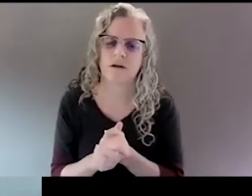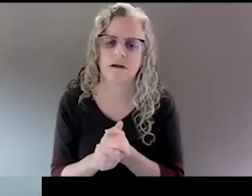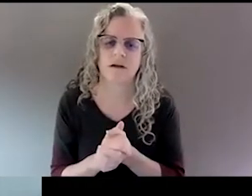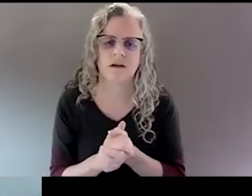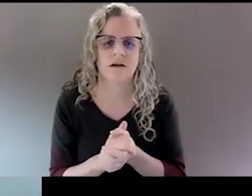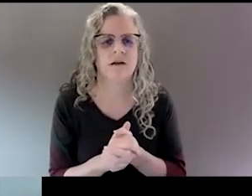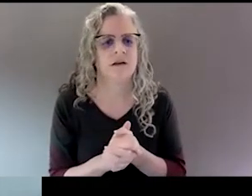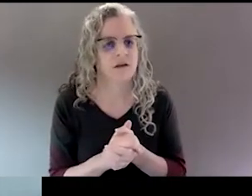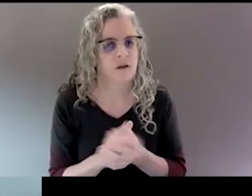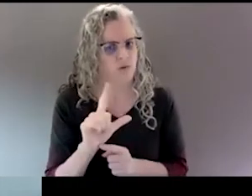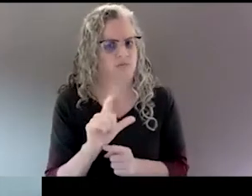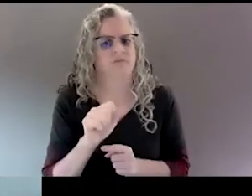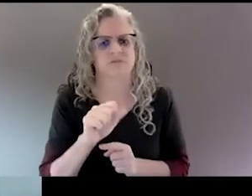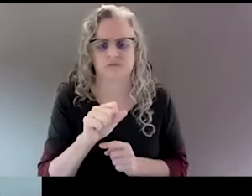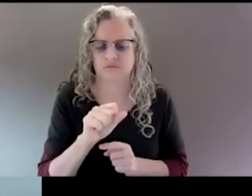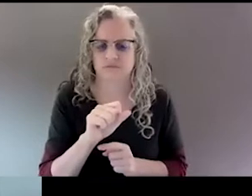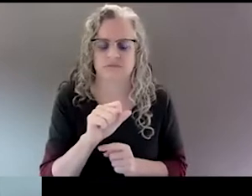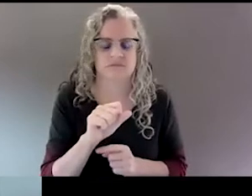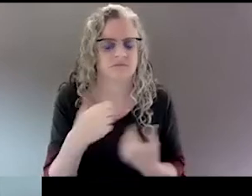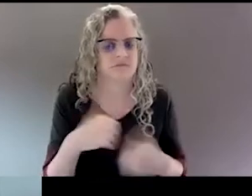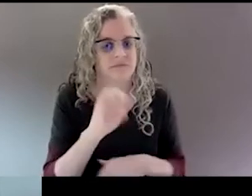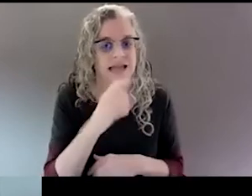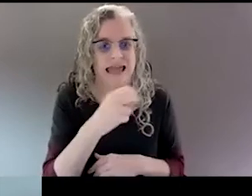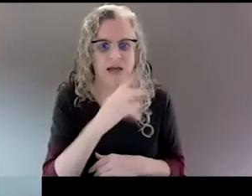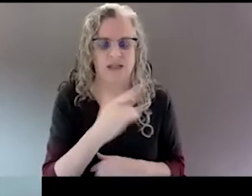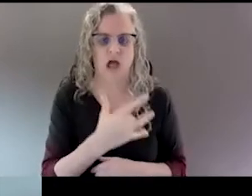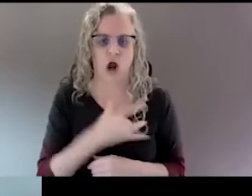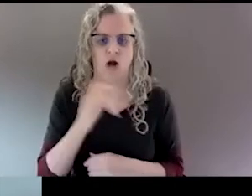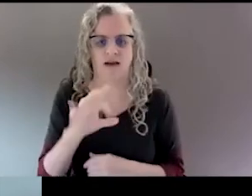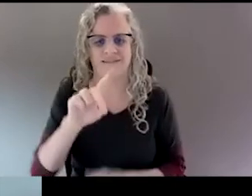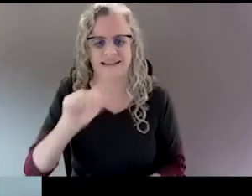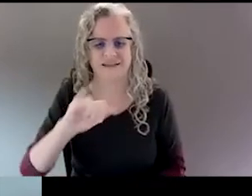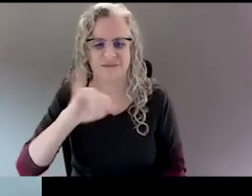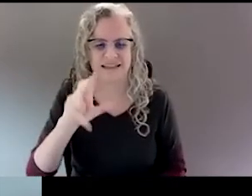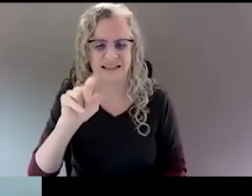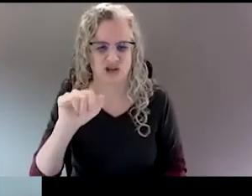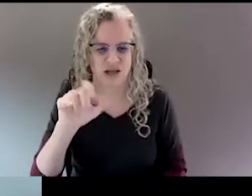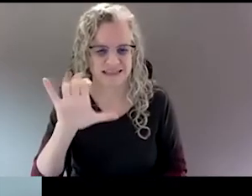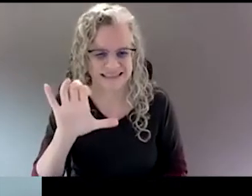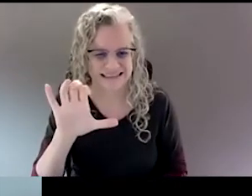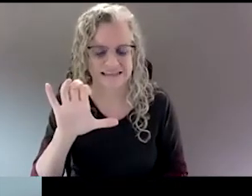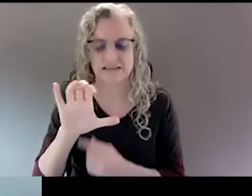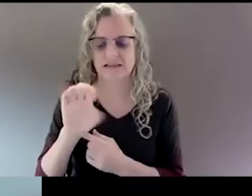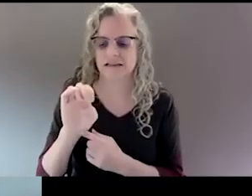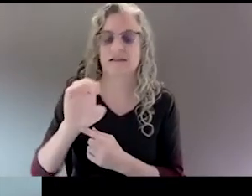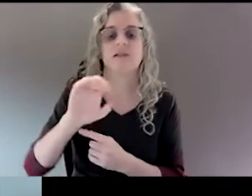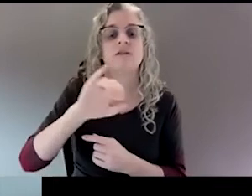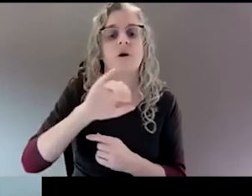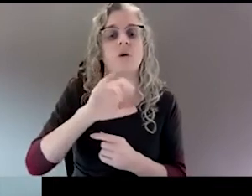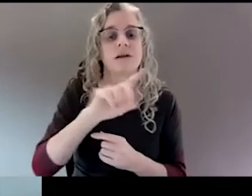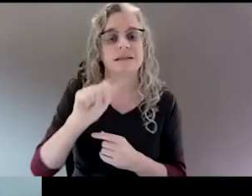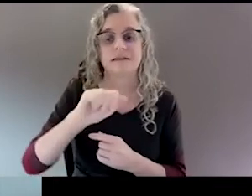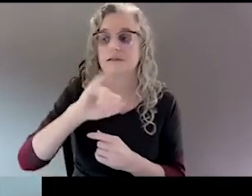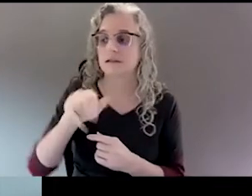of disability justice. So disability justice was kind of formed by Sins Invalid, and these are Black,